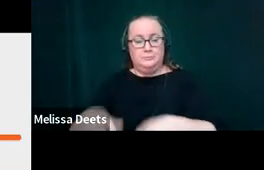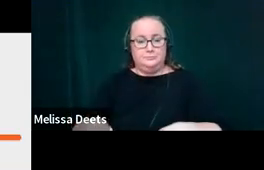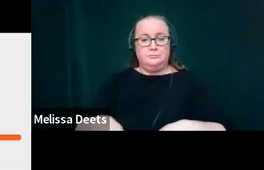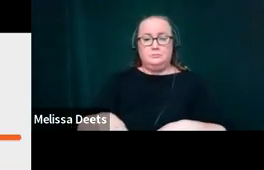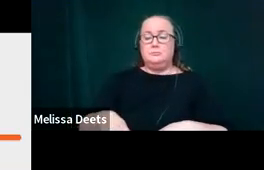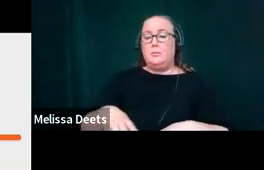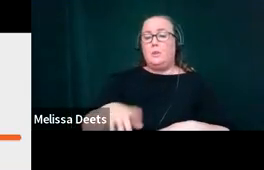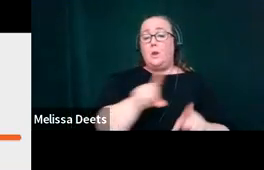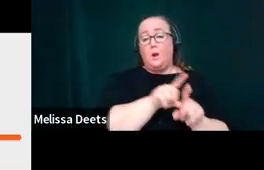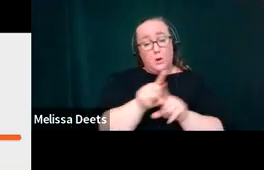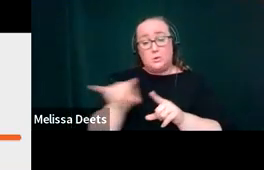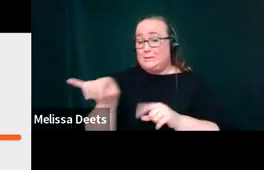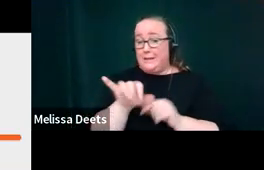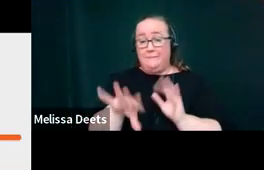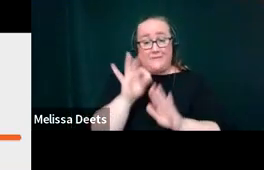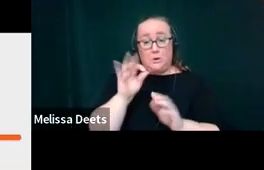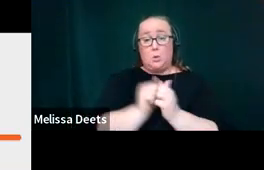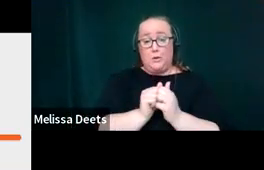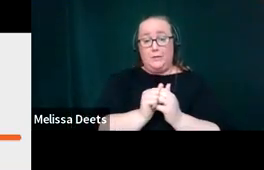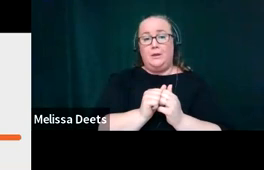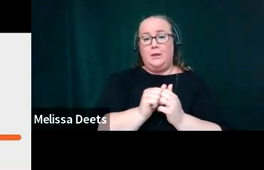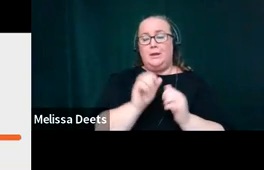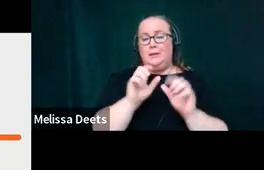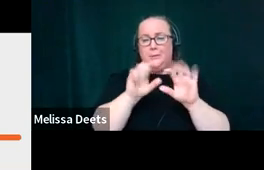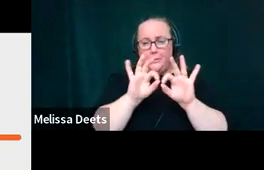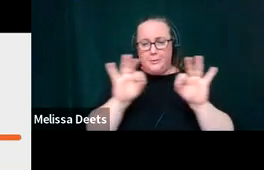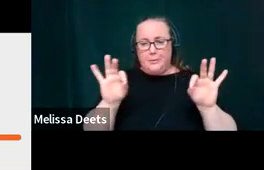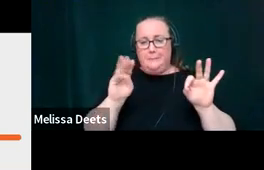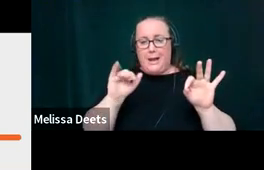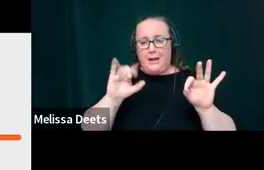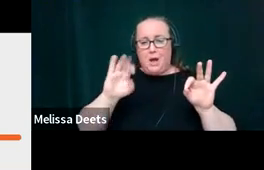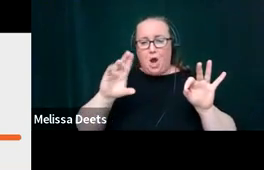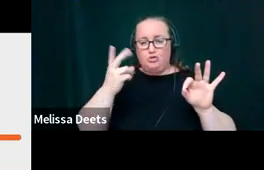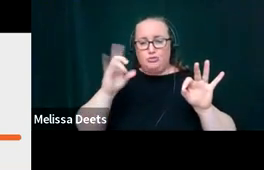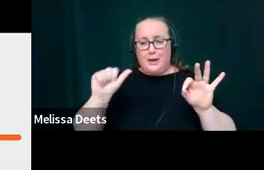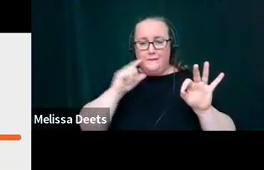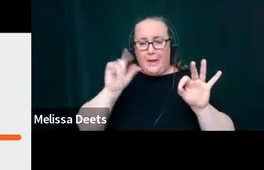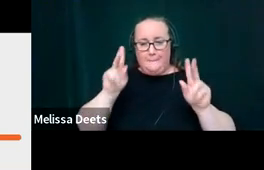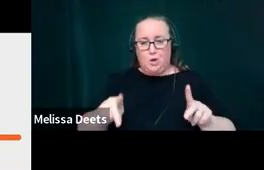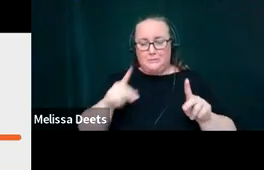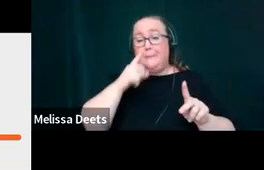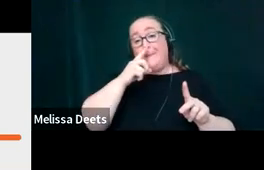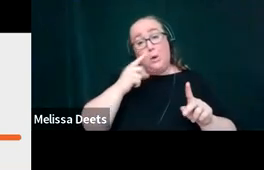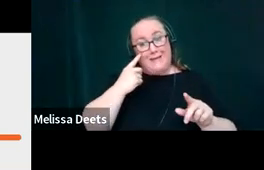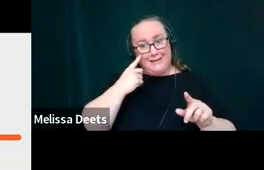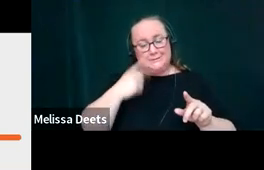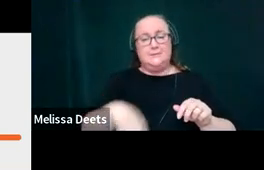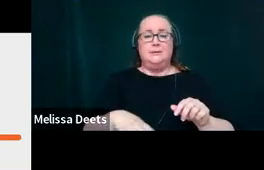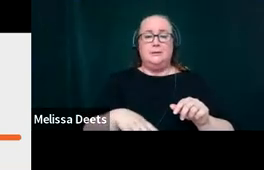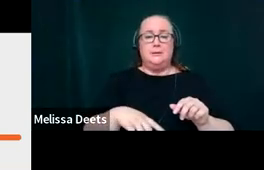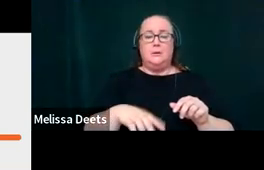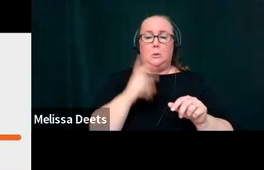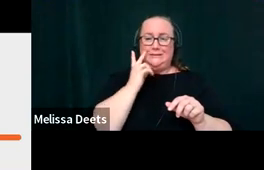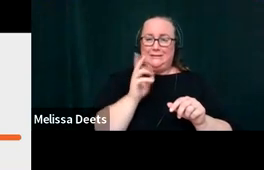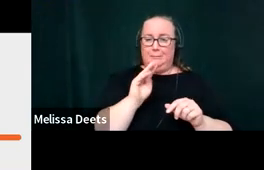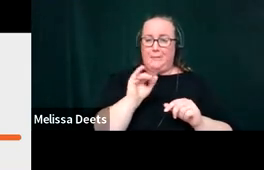same finding was seen in the mitochondria of the patient, of the mouse eyes. And we can see that the mitochondria